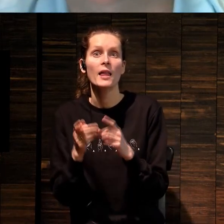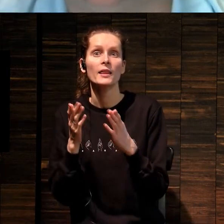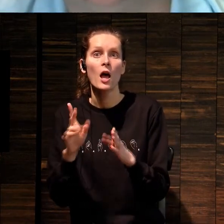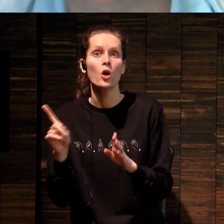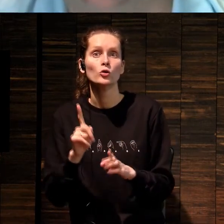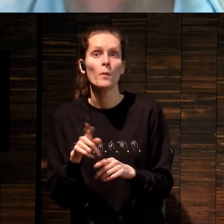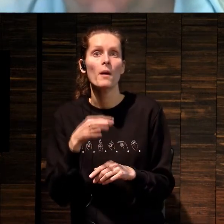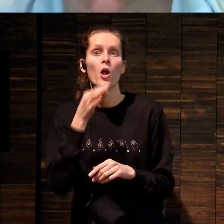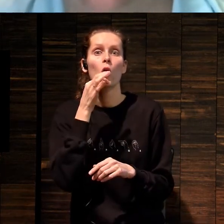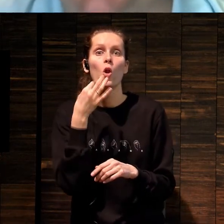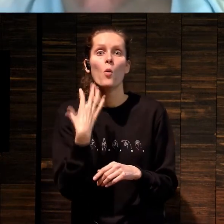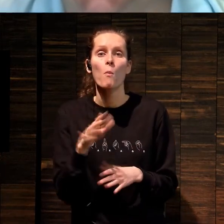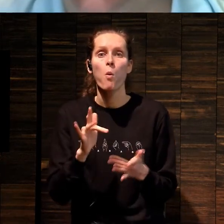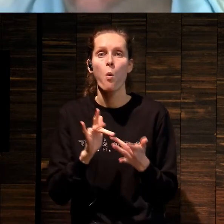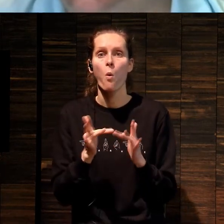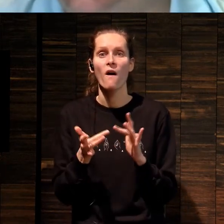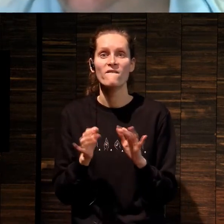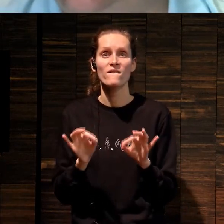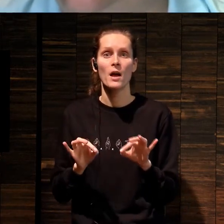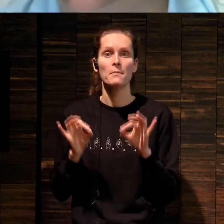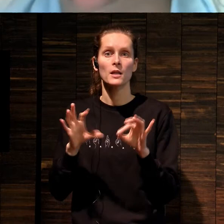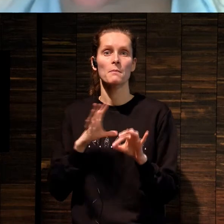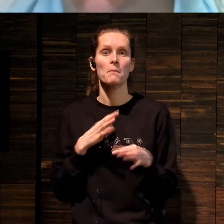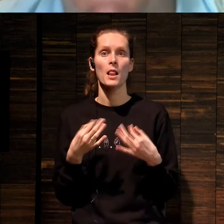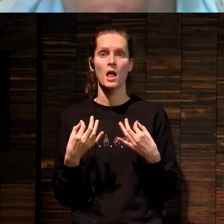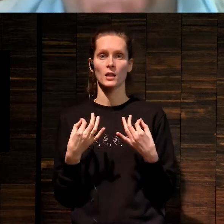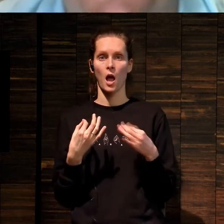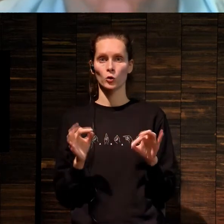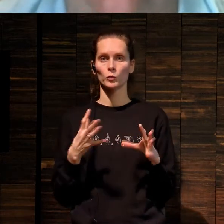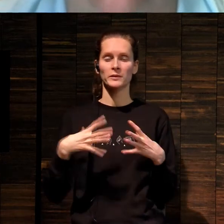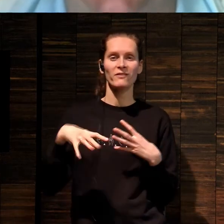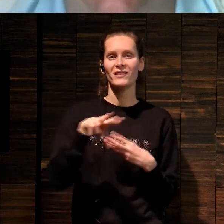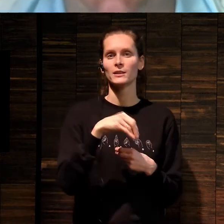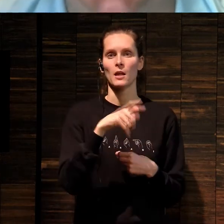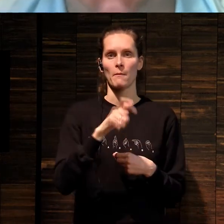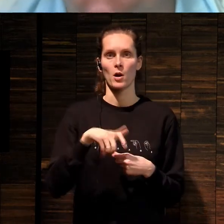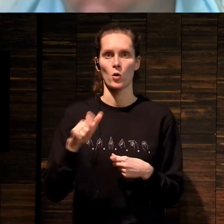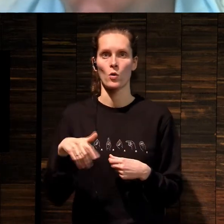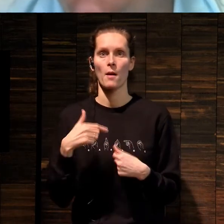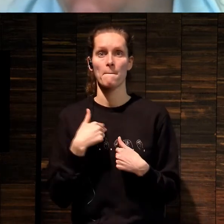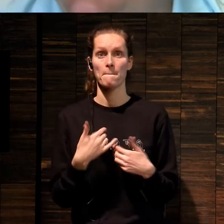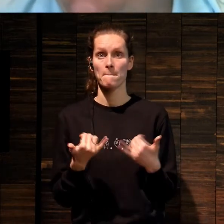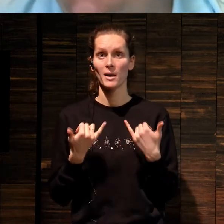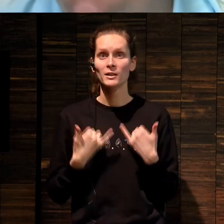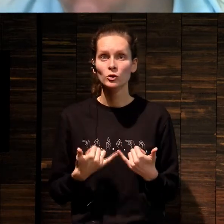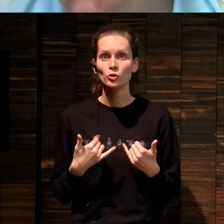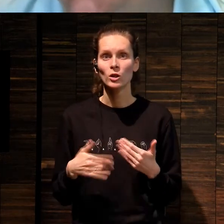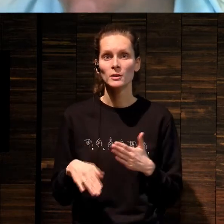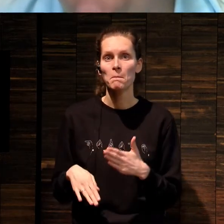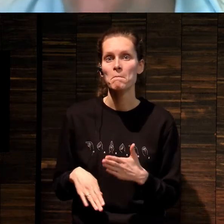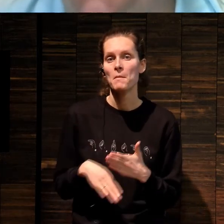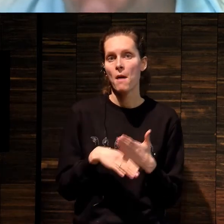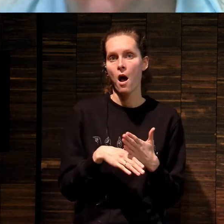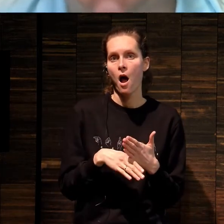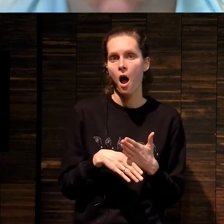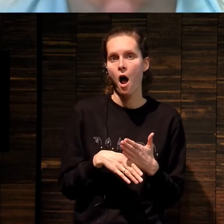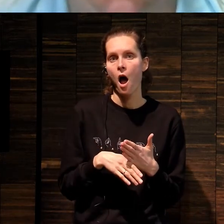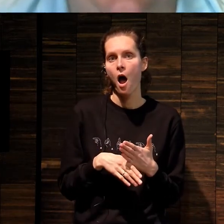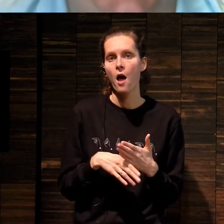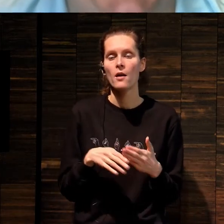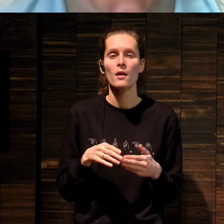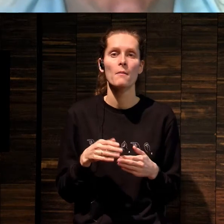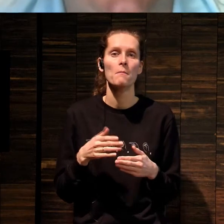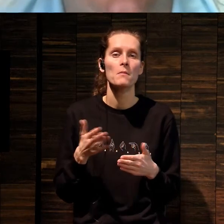or company that's owning that website. So it really helps to remove barriers. So I really do think that